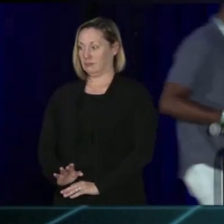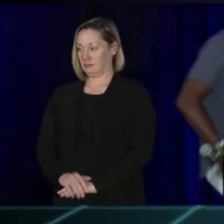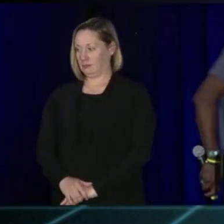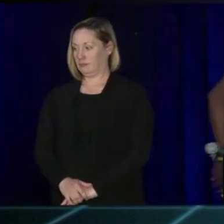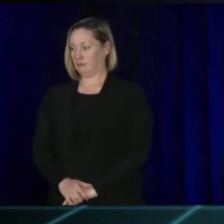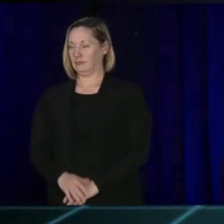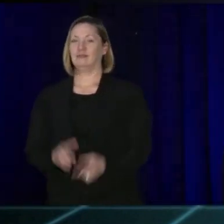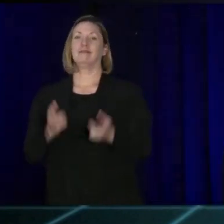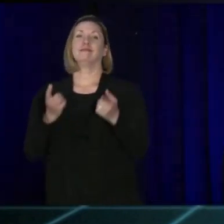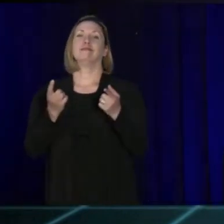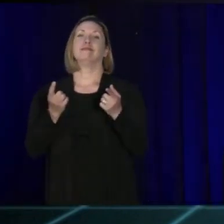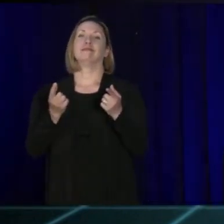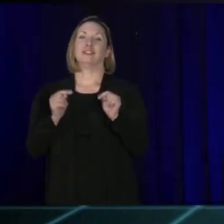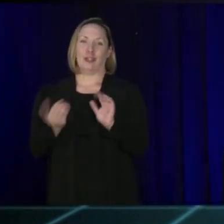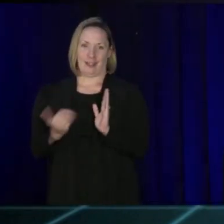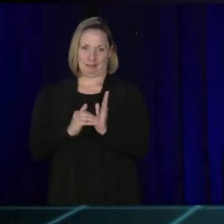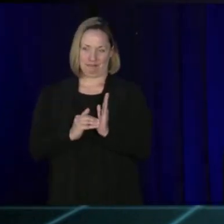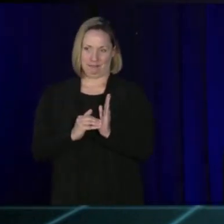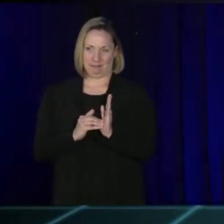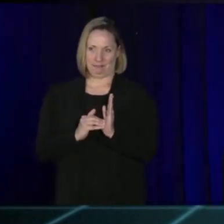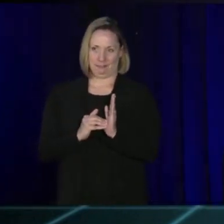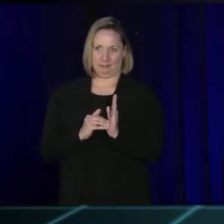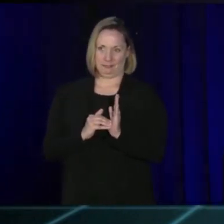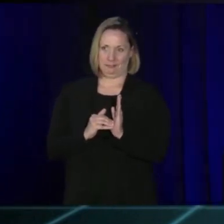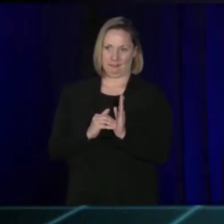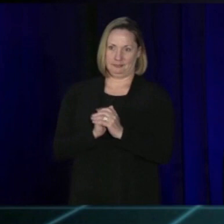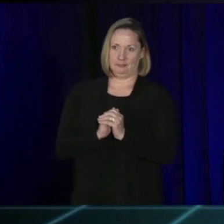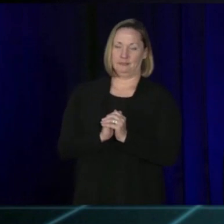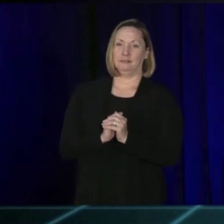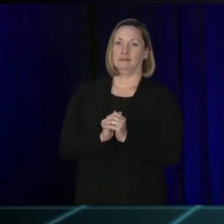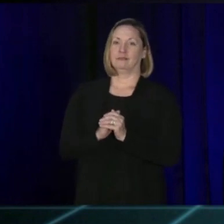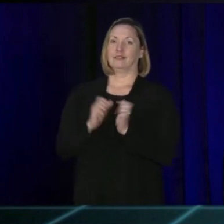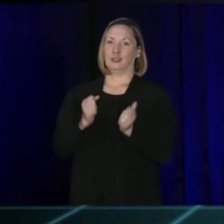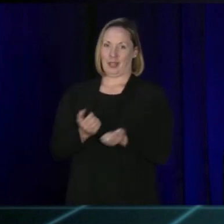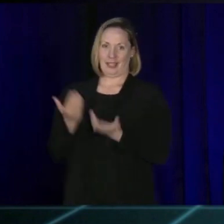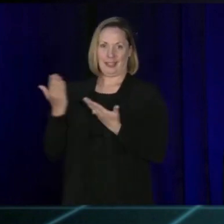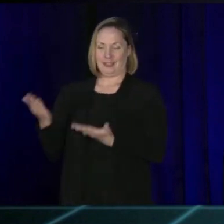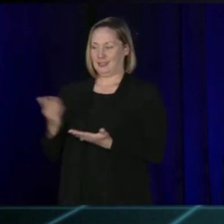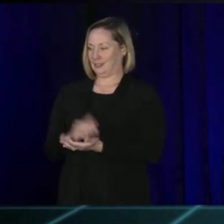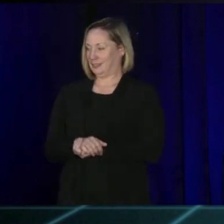again. Okay, where we were. Like this.